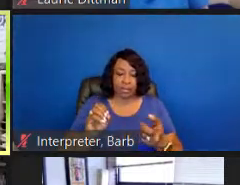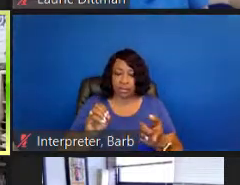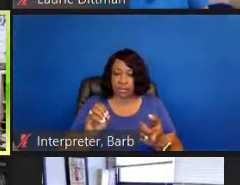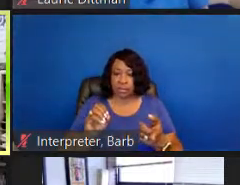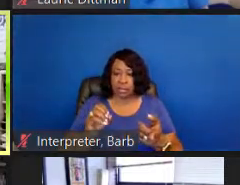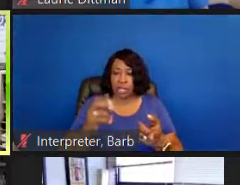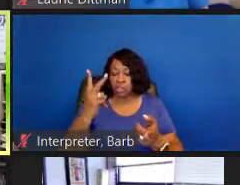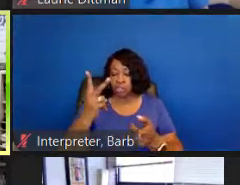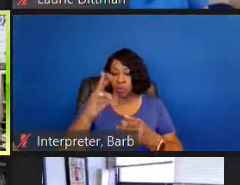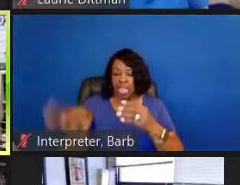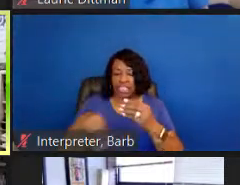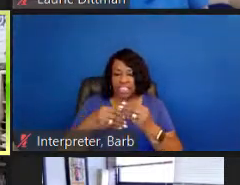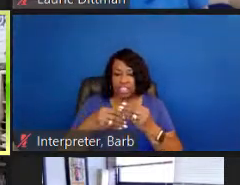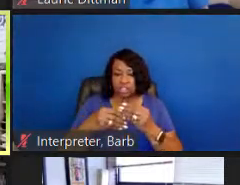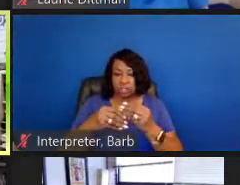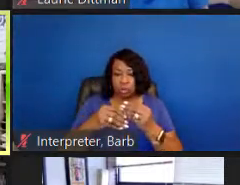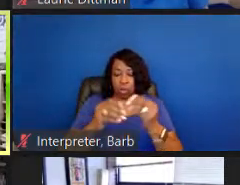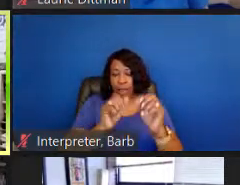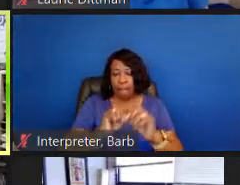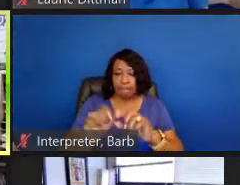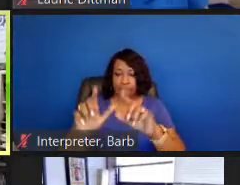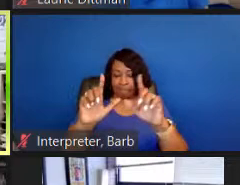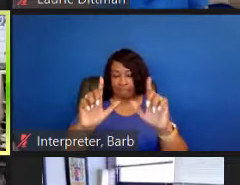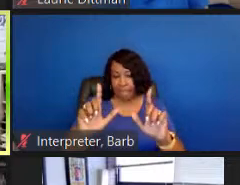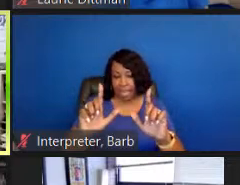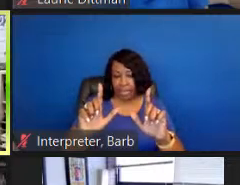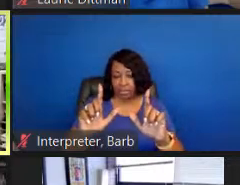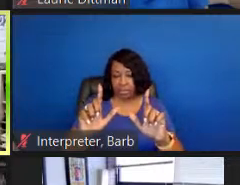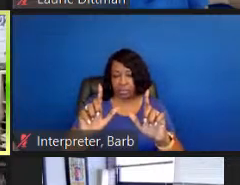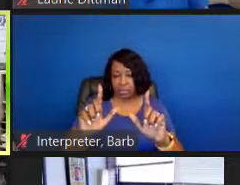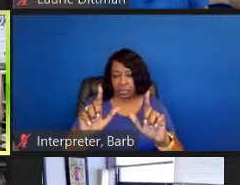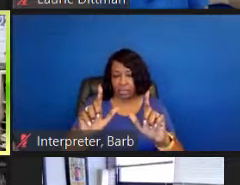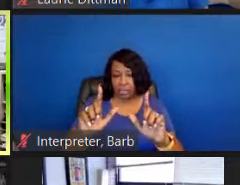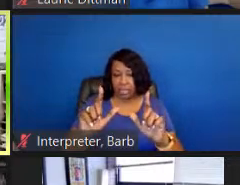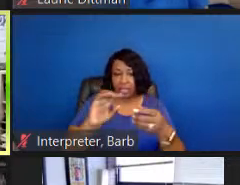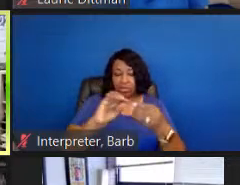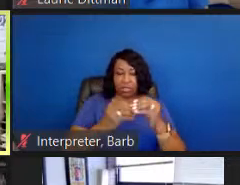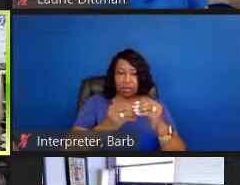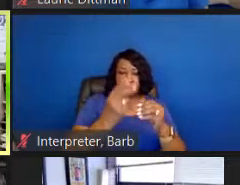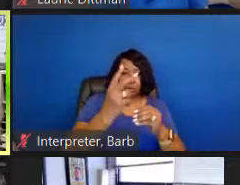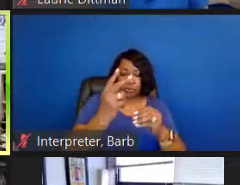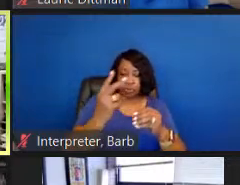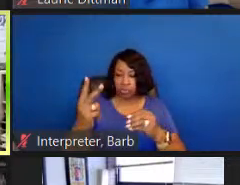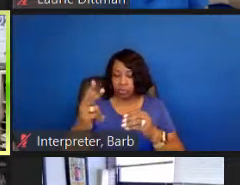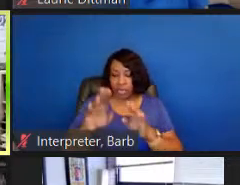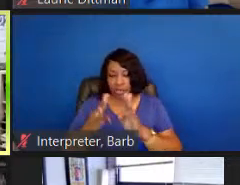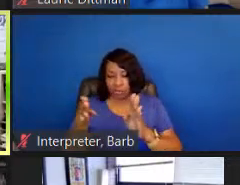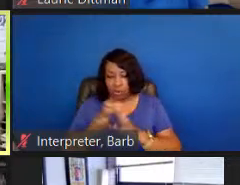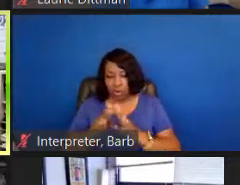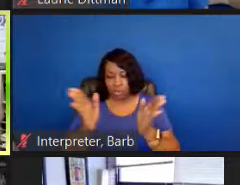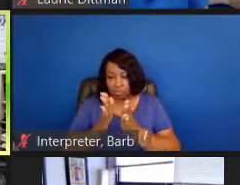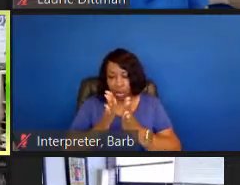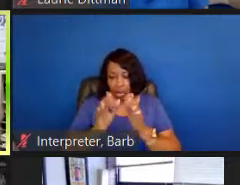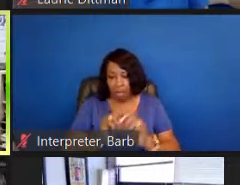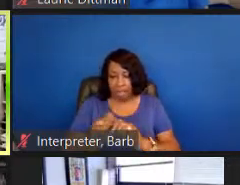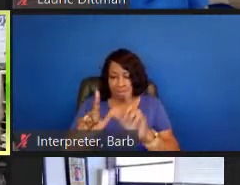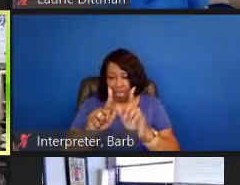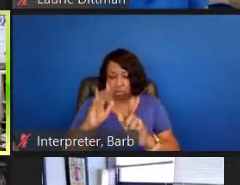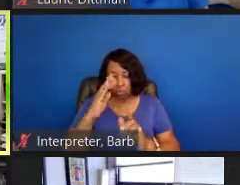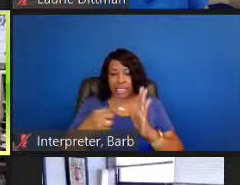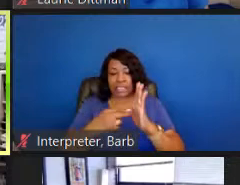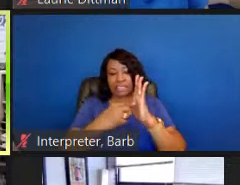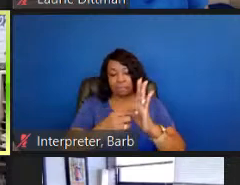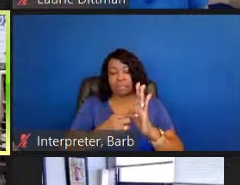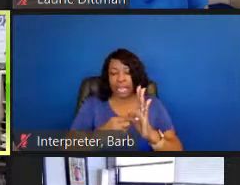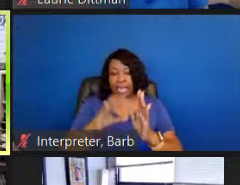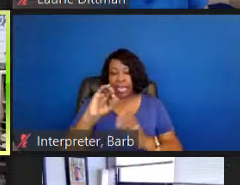2 additional panels at the number 2 and 3 doors, the small panels will also display express to